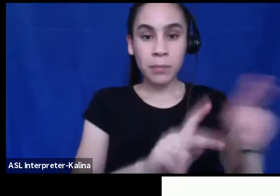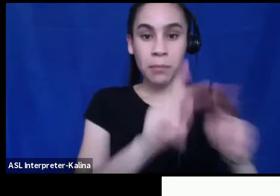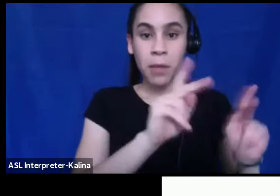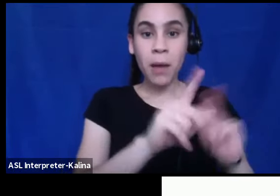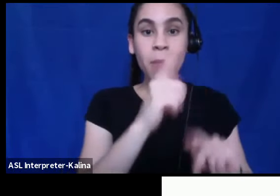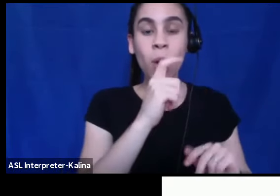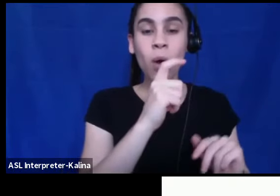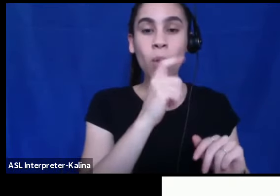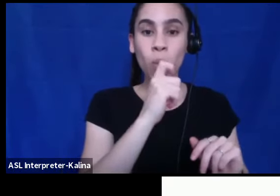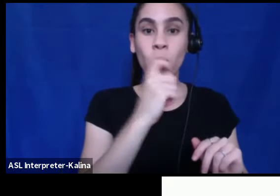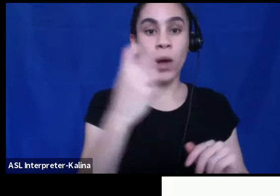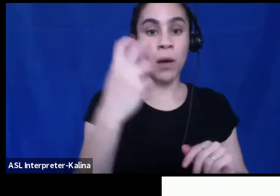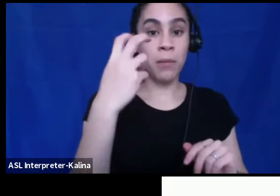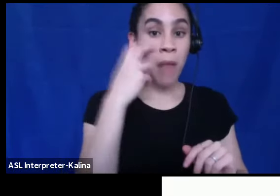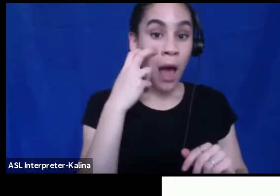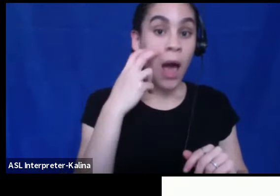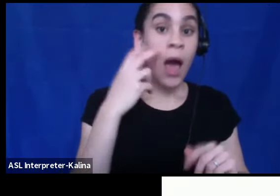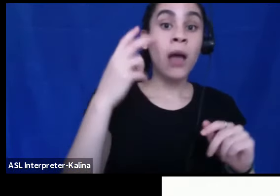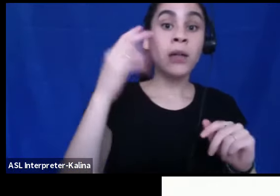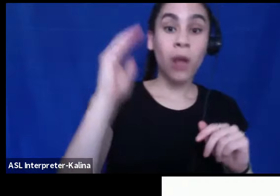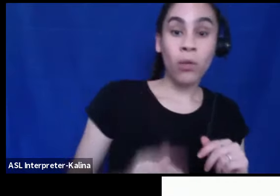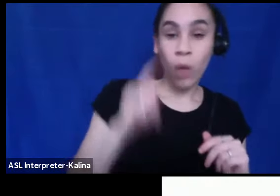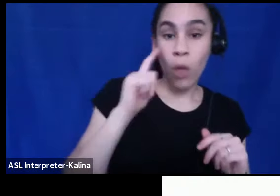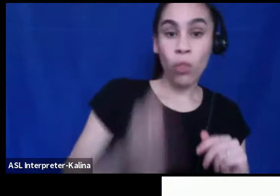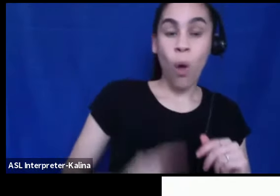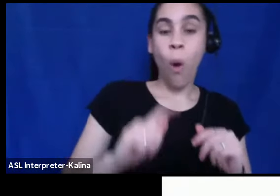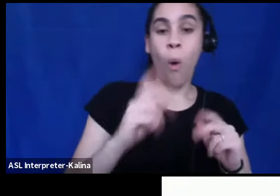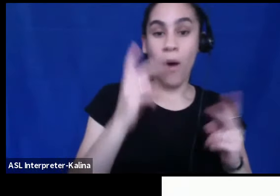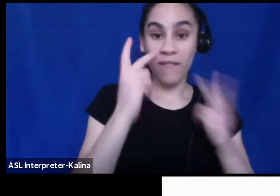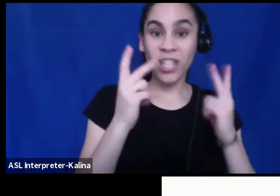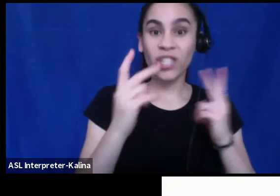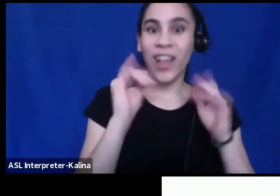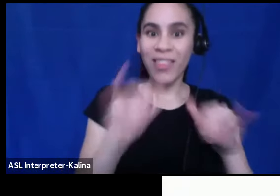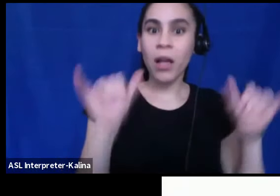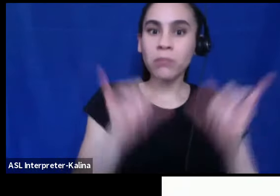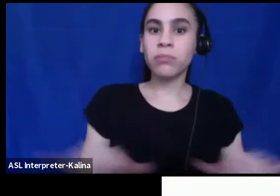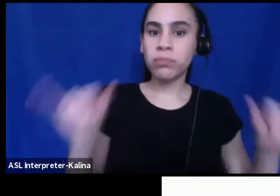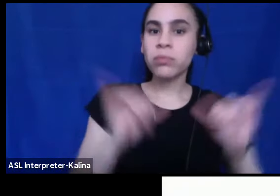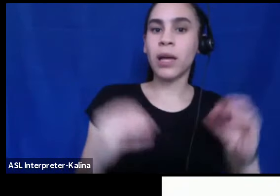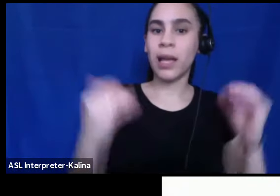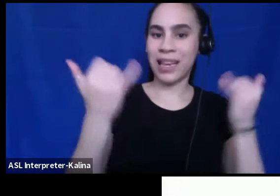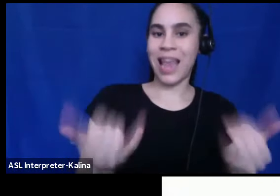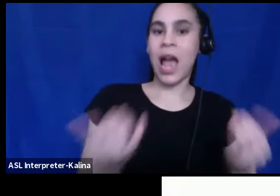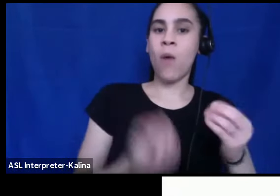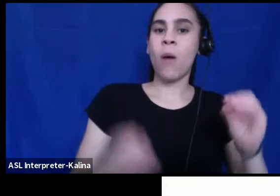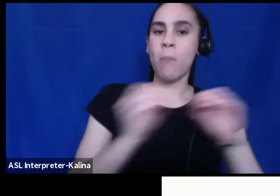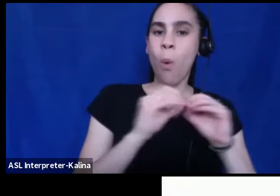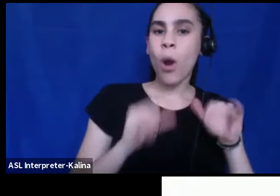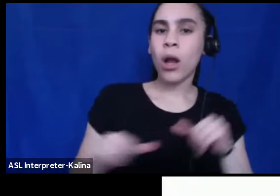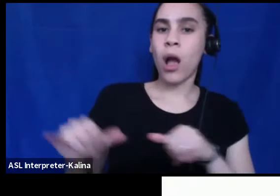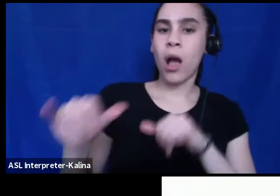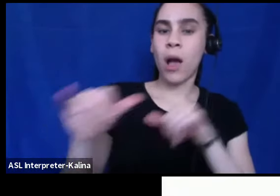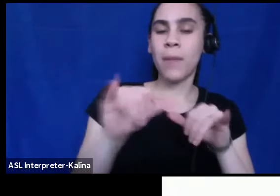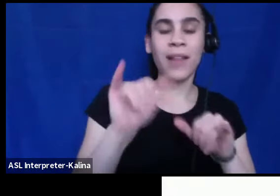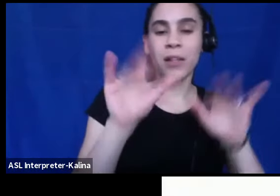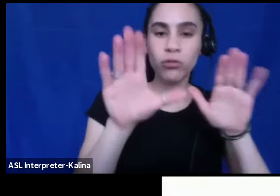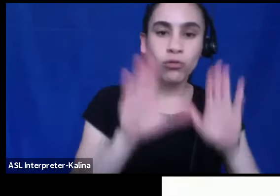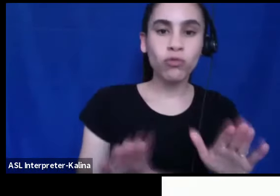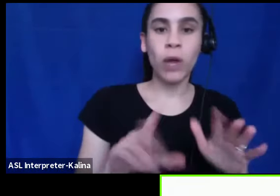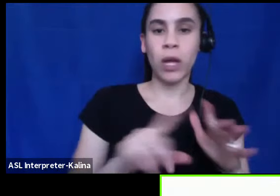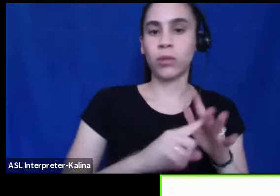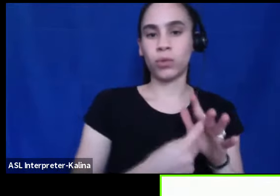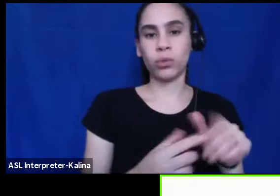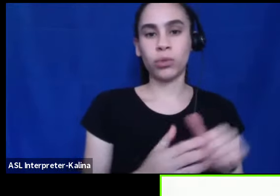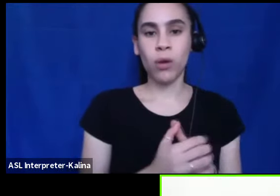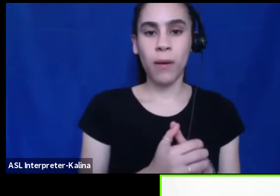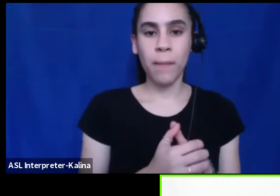what somebody looks like. Those are becoming common practice, and that's a great place to start. Yeah.